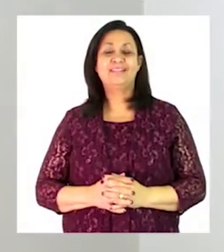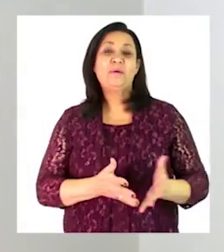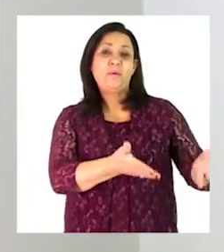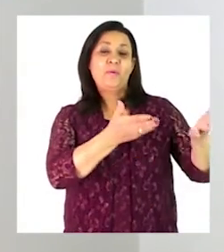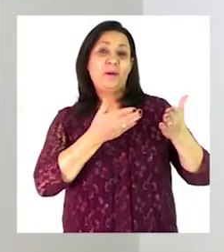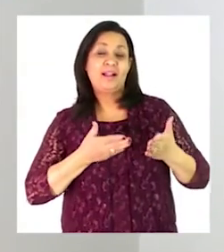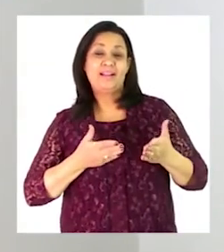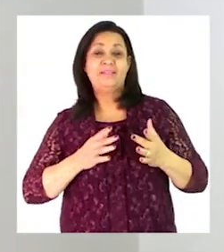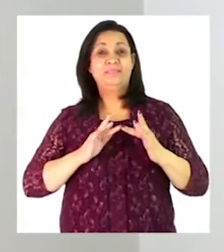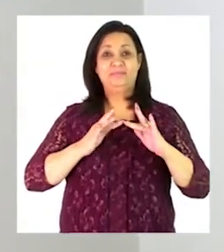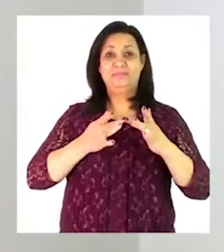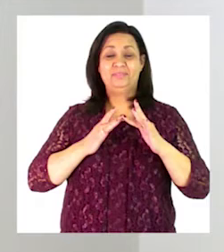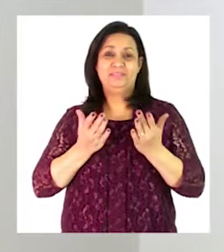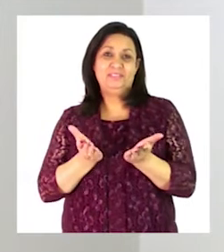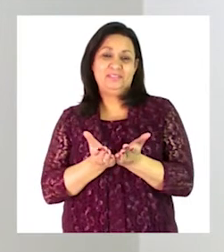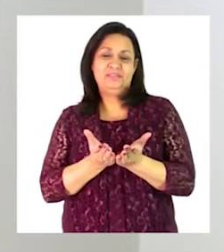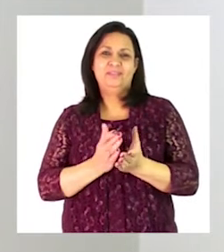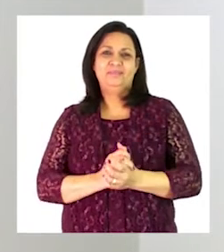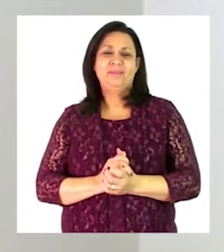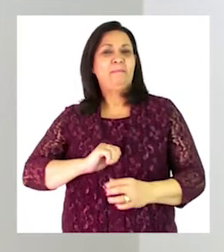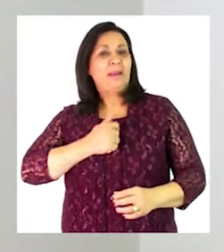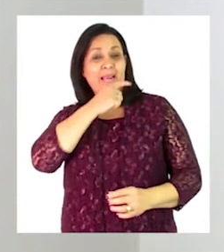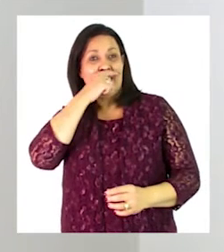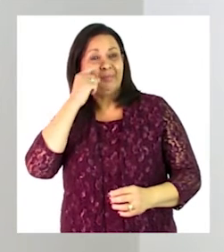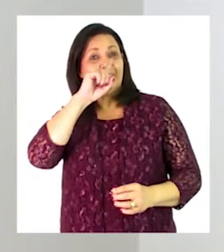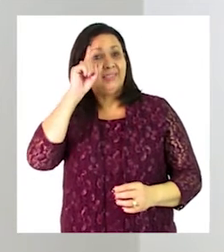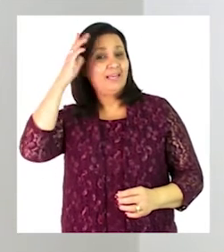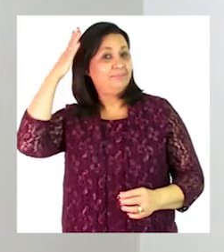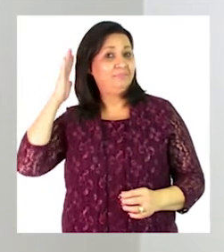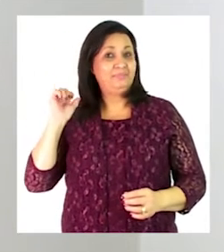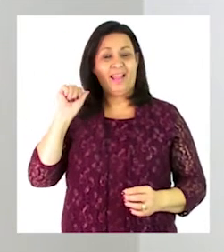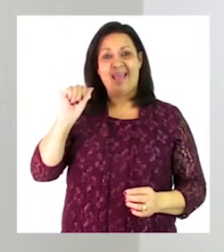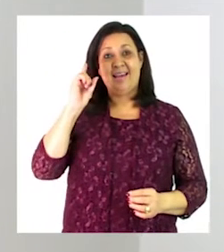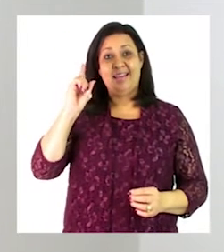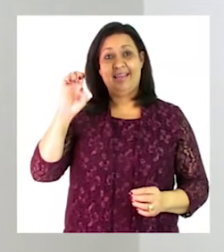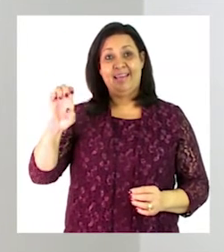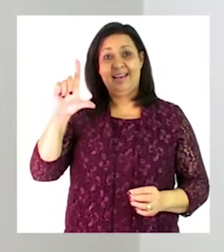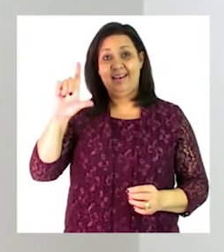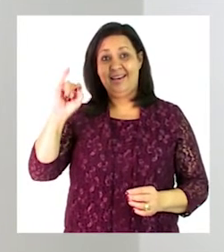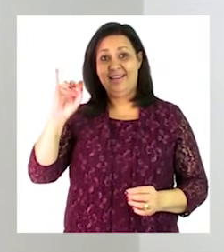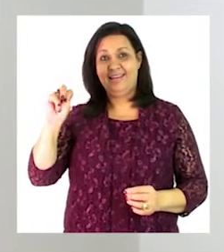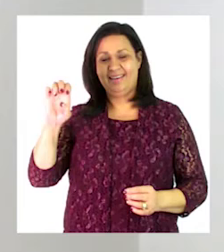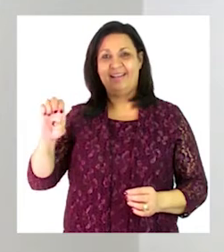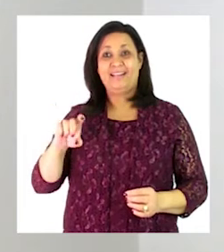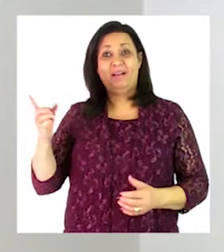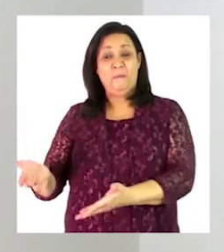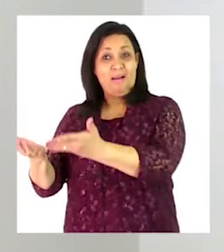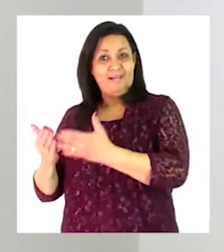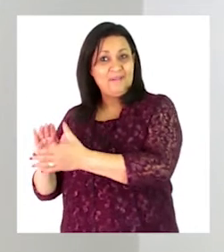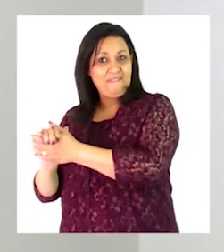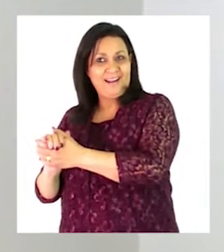Welcome to My Zone Online School. My name is Teacher Netai, and let's welcome my friend.